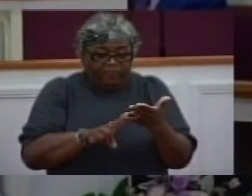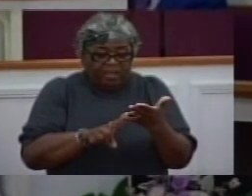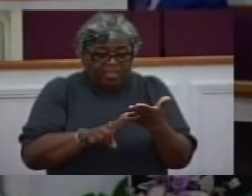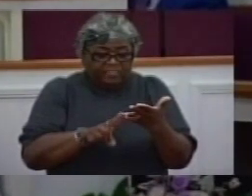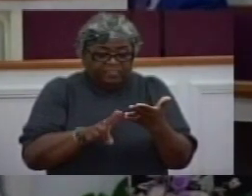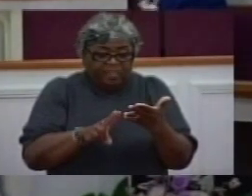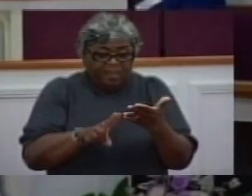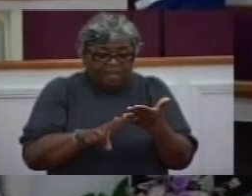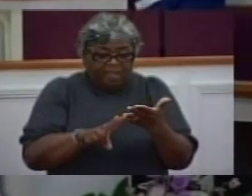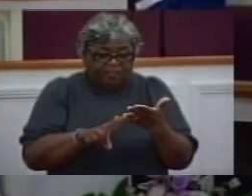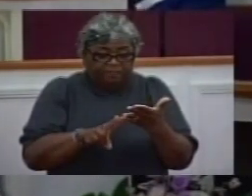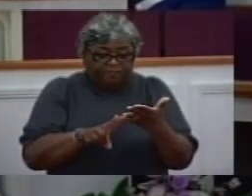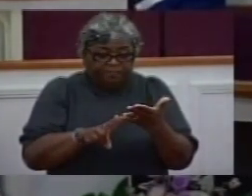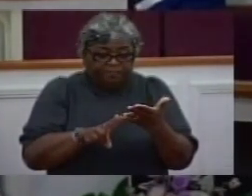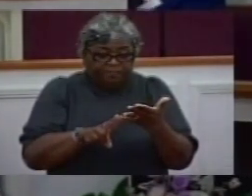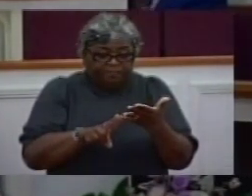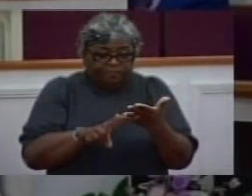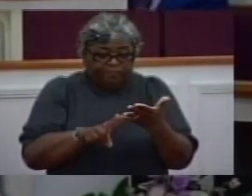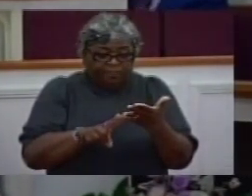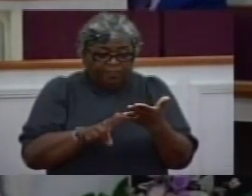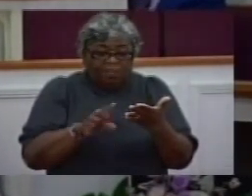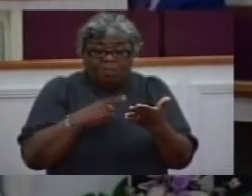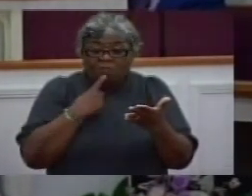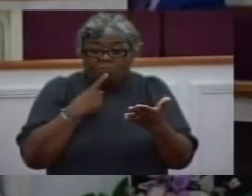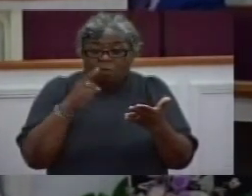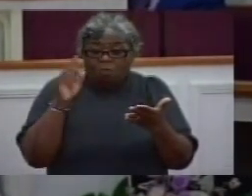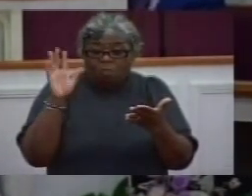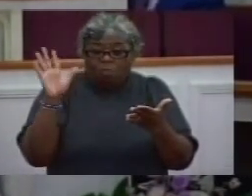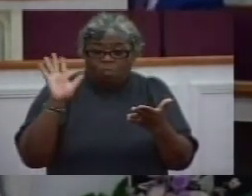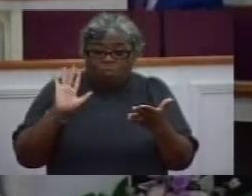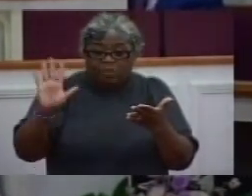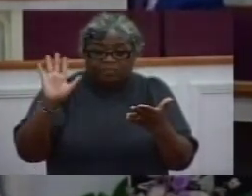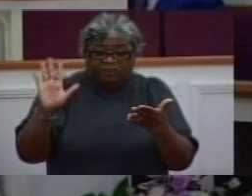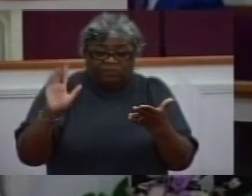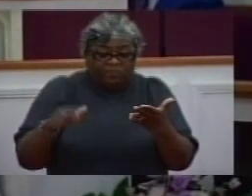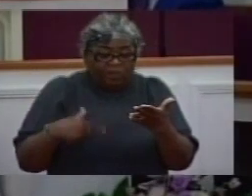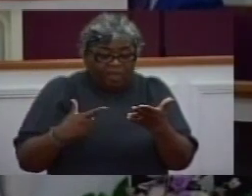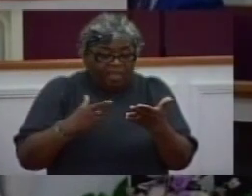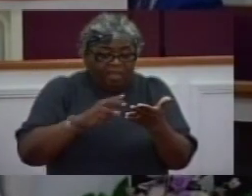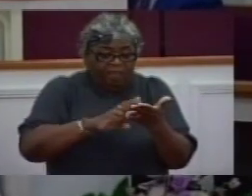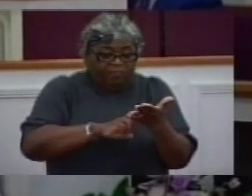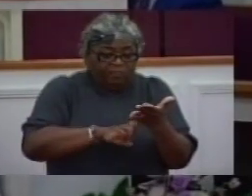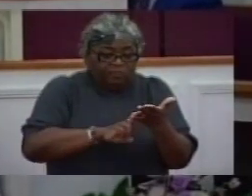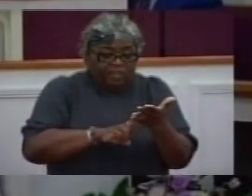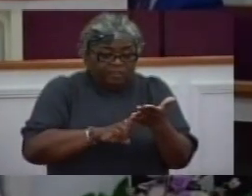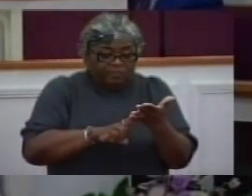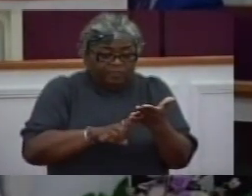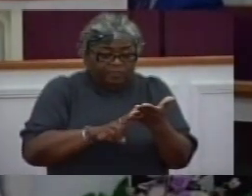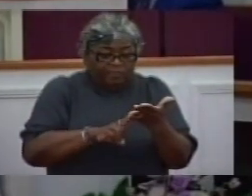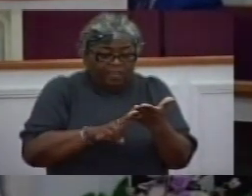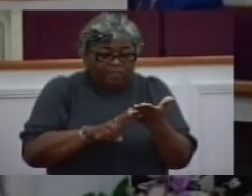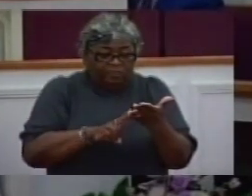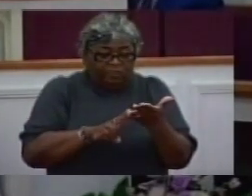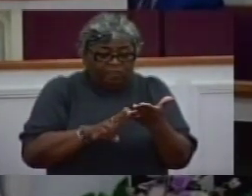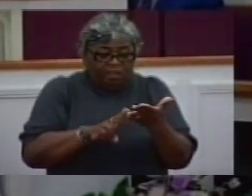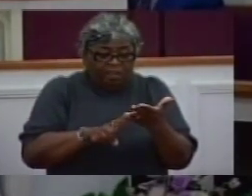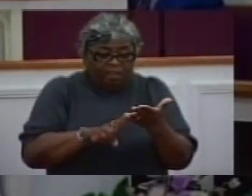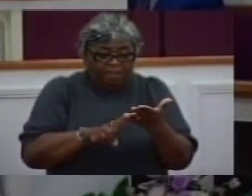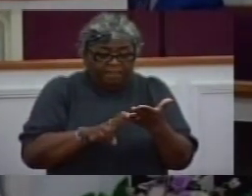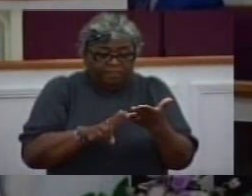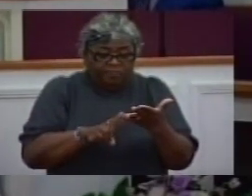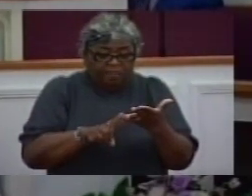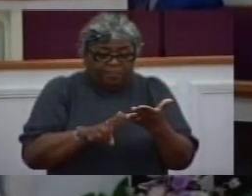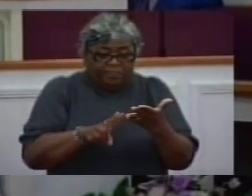marvelous light or his wonderful light. He says, once you were not a people, but now you are